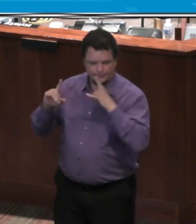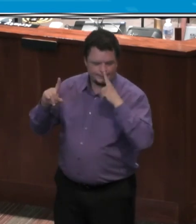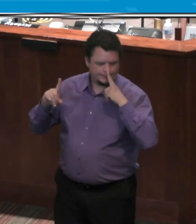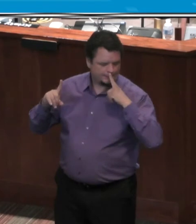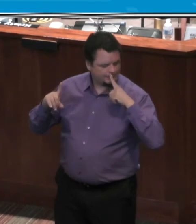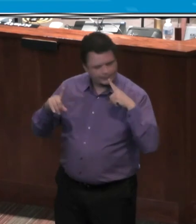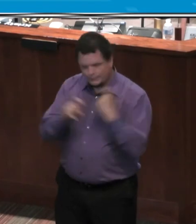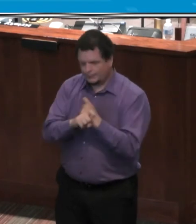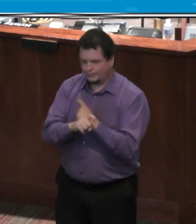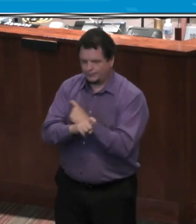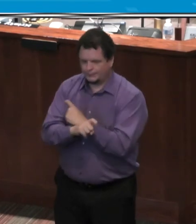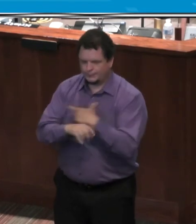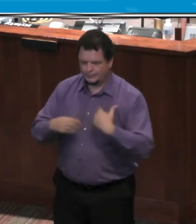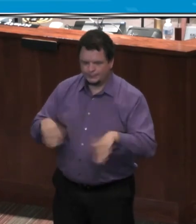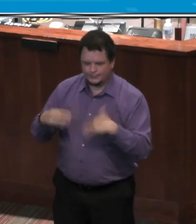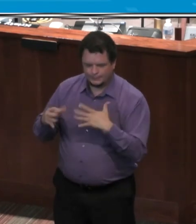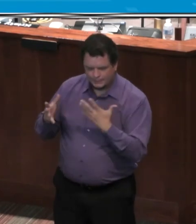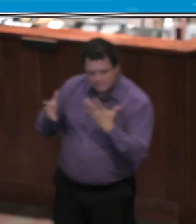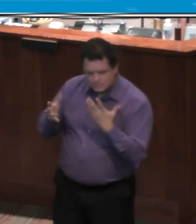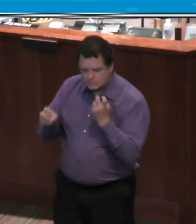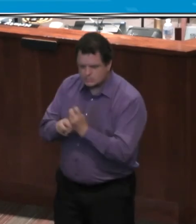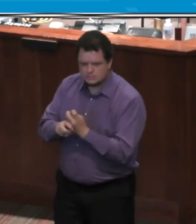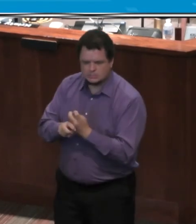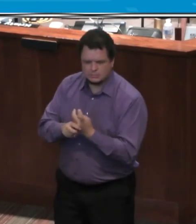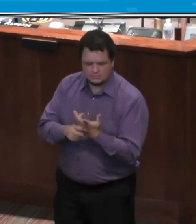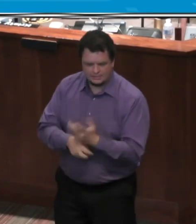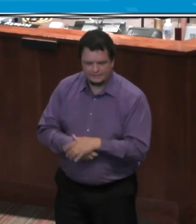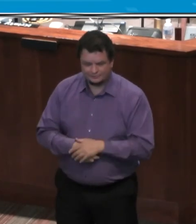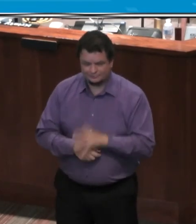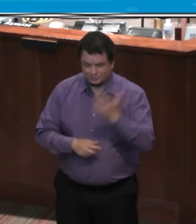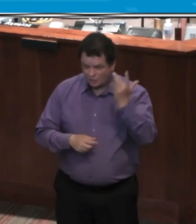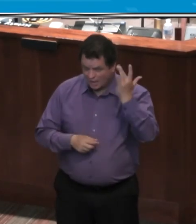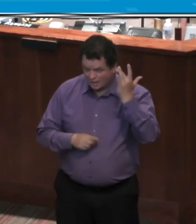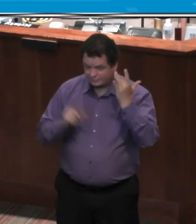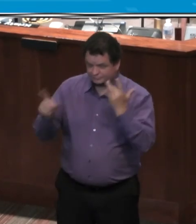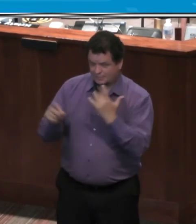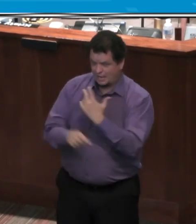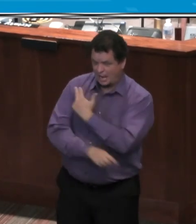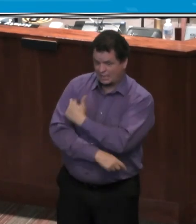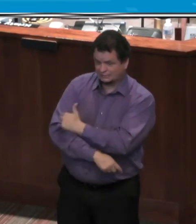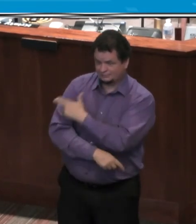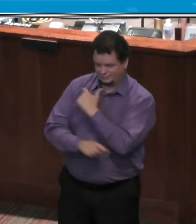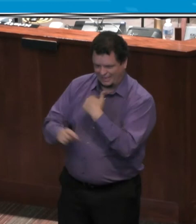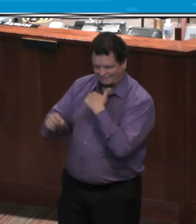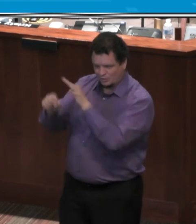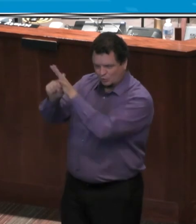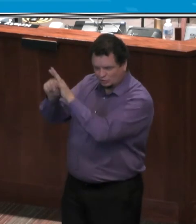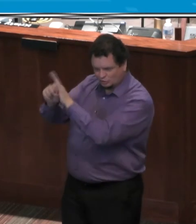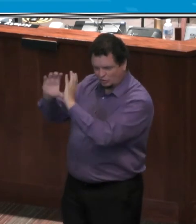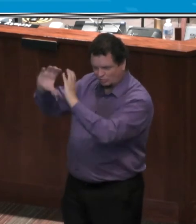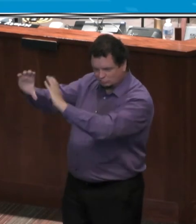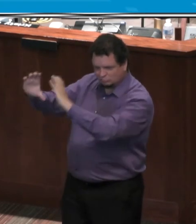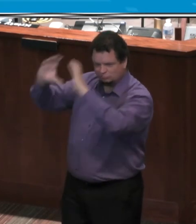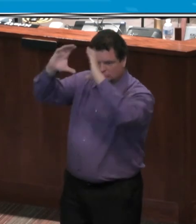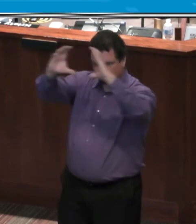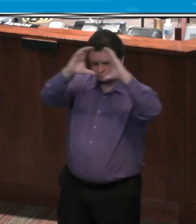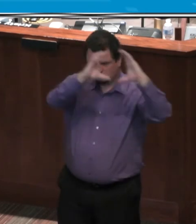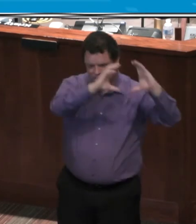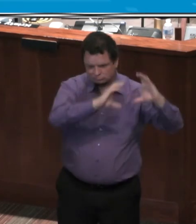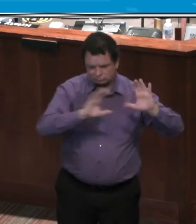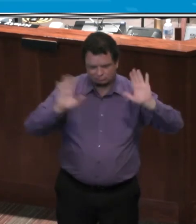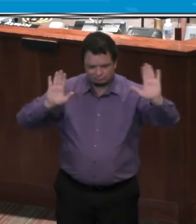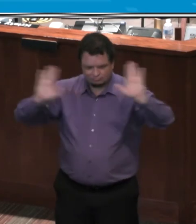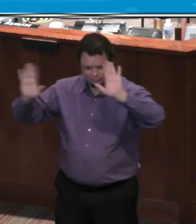not only are we regional hospitals, but our hospitals operate as a system. So they go up and down the Front Range. And so as